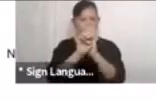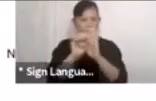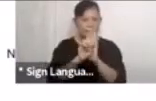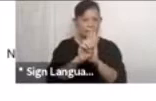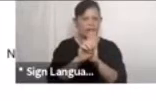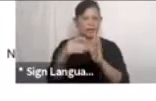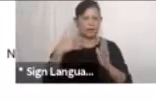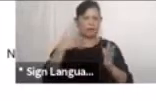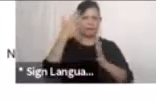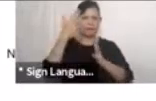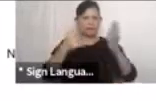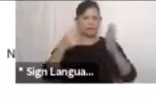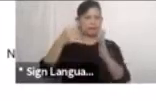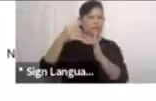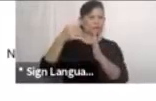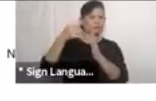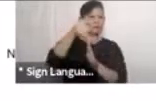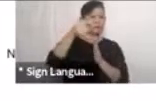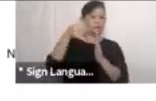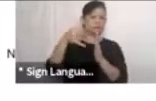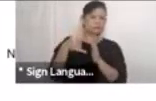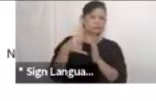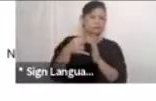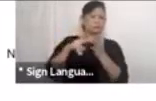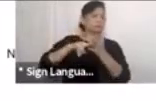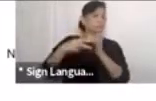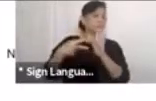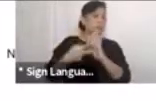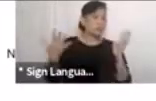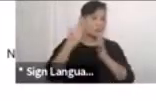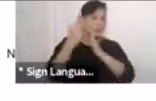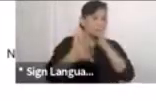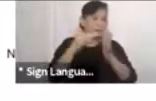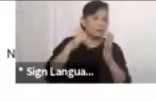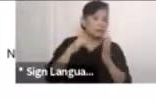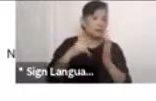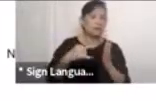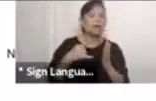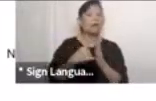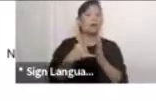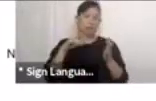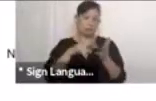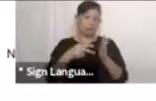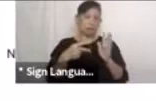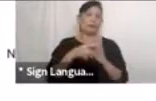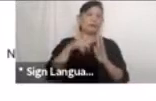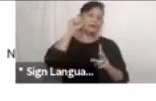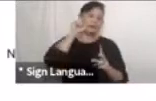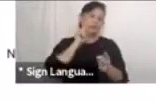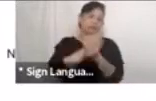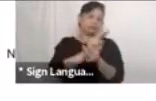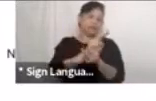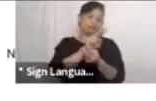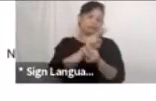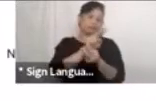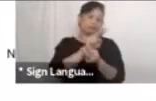there's a sign like this, which basically means, it means sexual intercourse. It also relates to